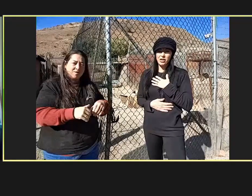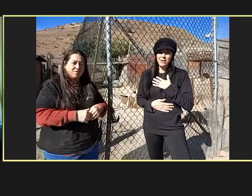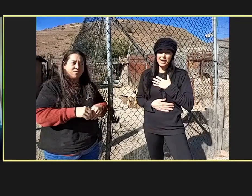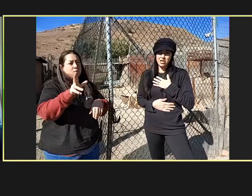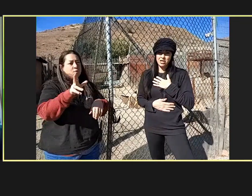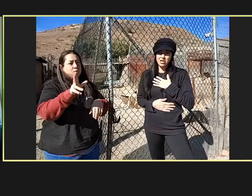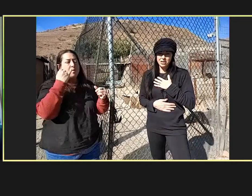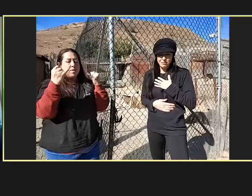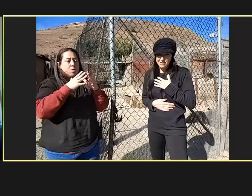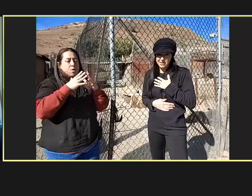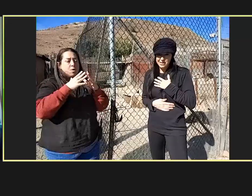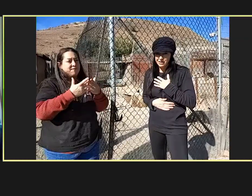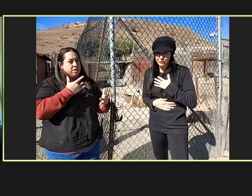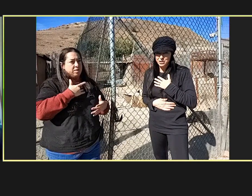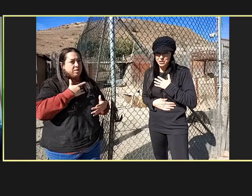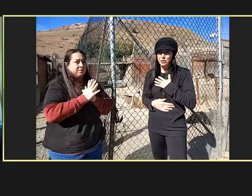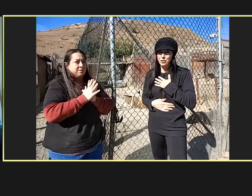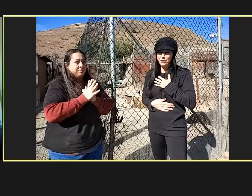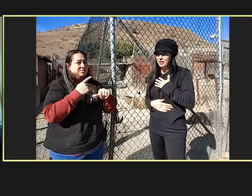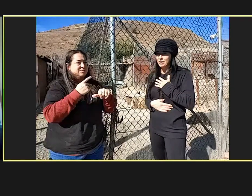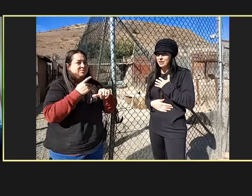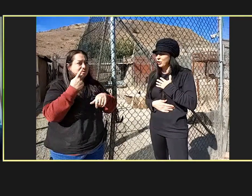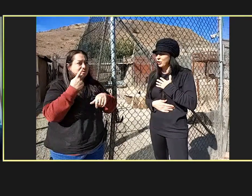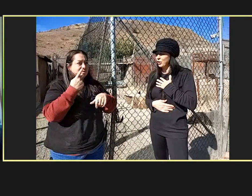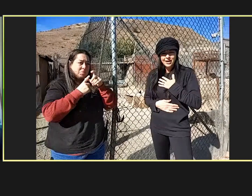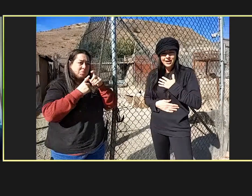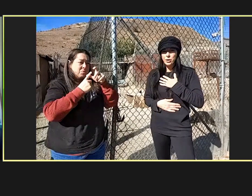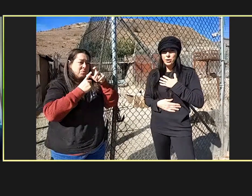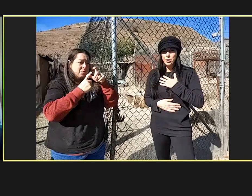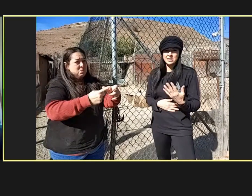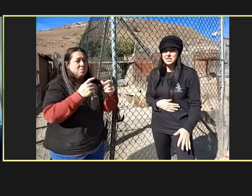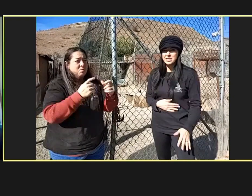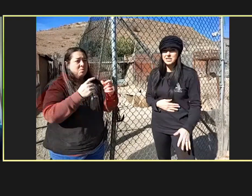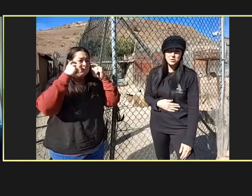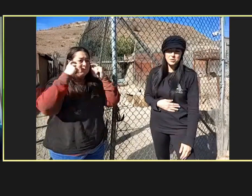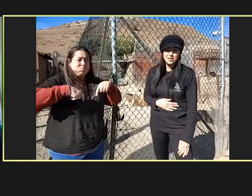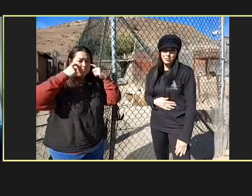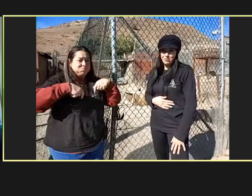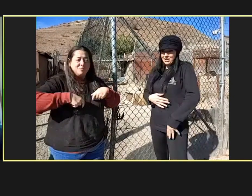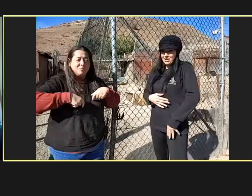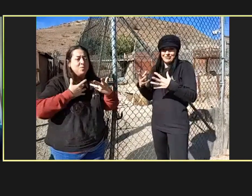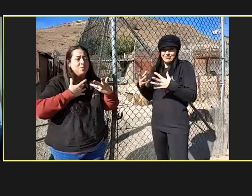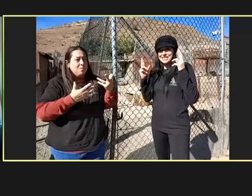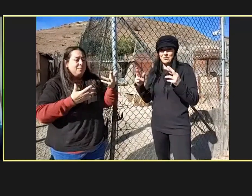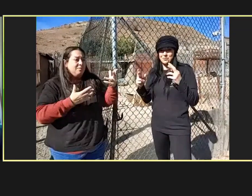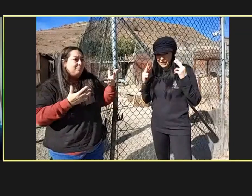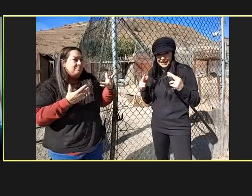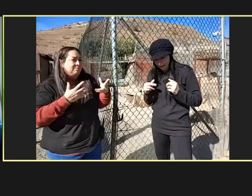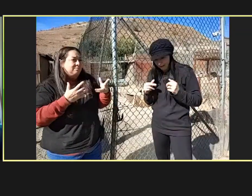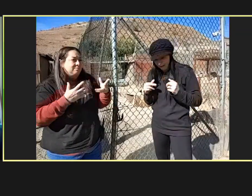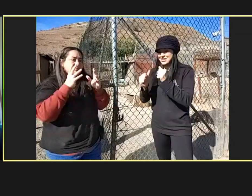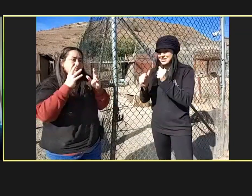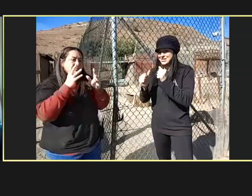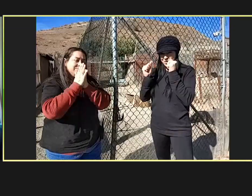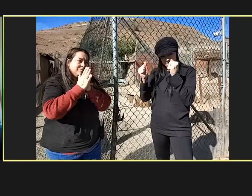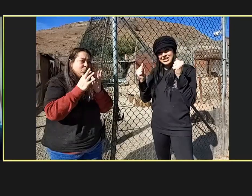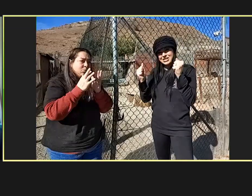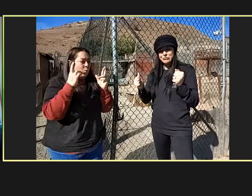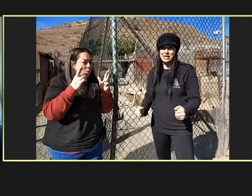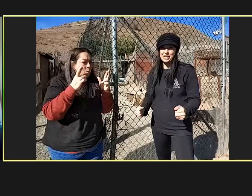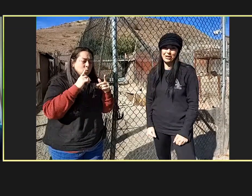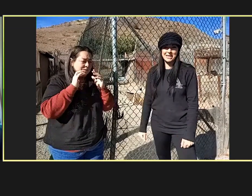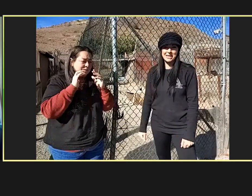And of course, you can imagine how good that made us feel. The first time we ever saw him run, we burst into tears because we've been praying for